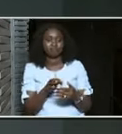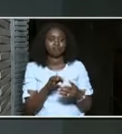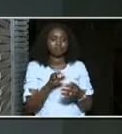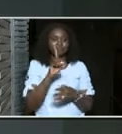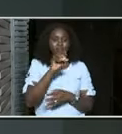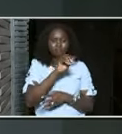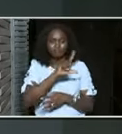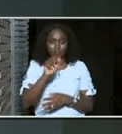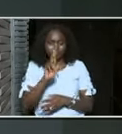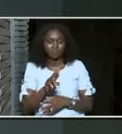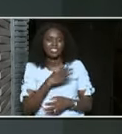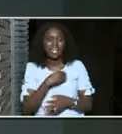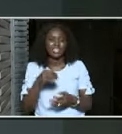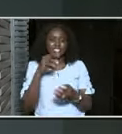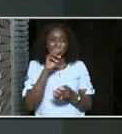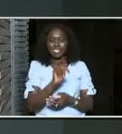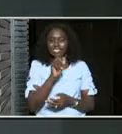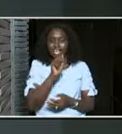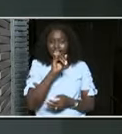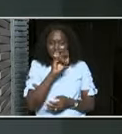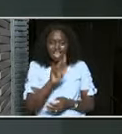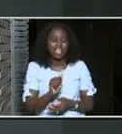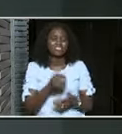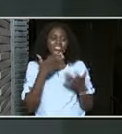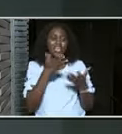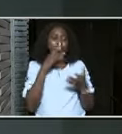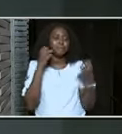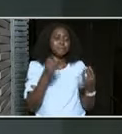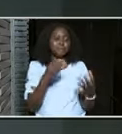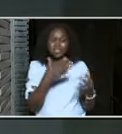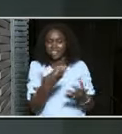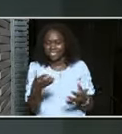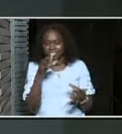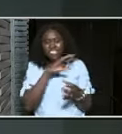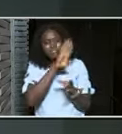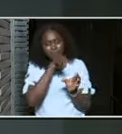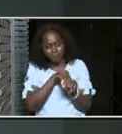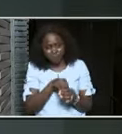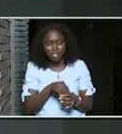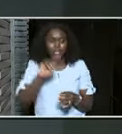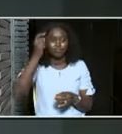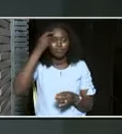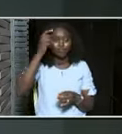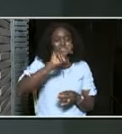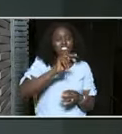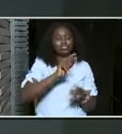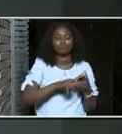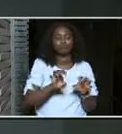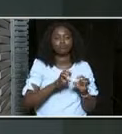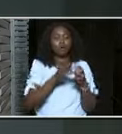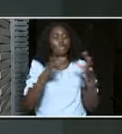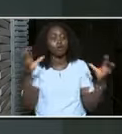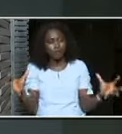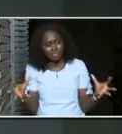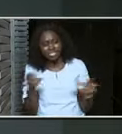there are so many things here. And government must do a lot in so many sectors and areas.